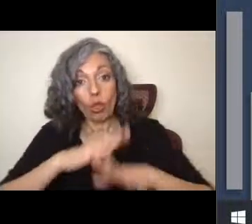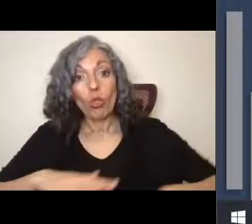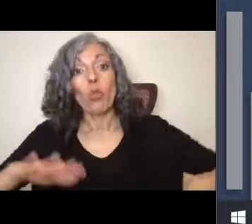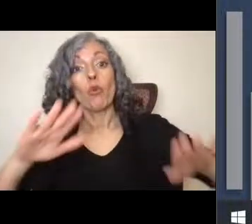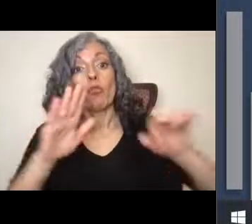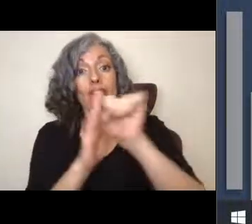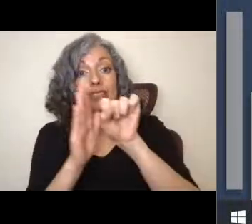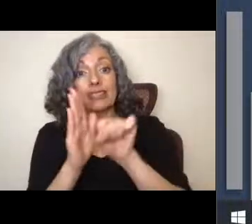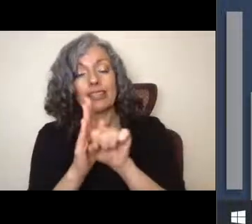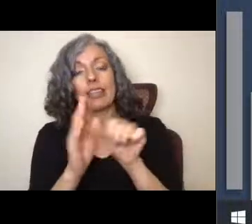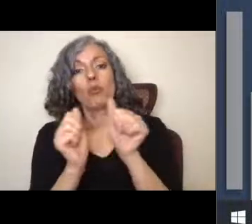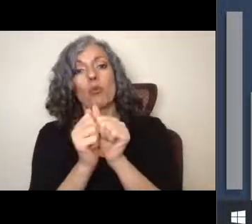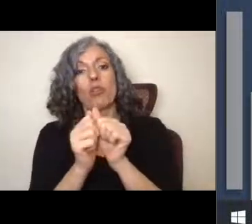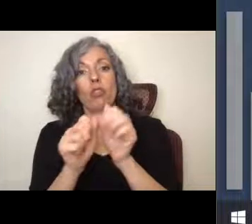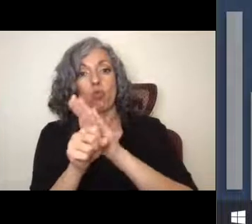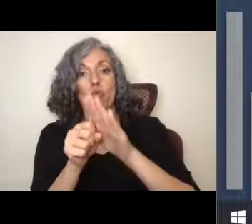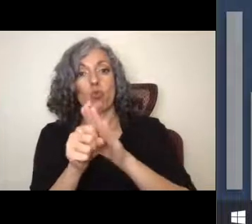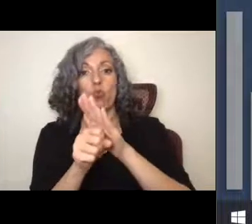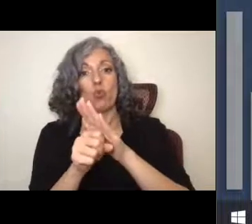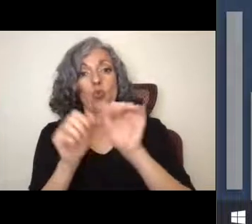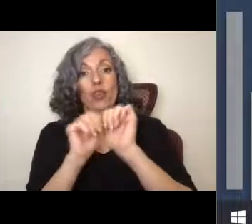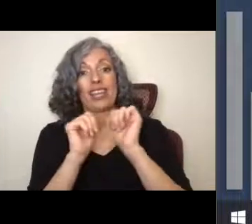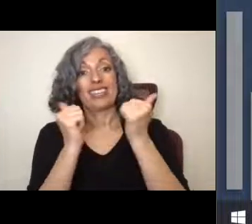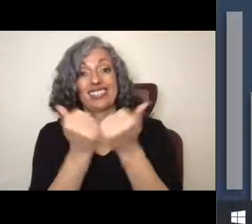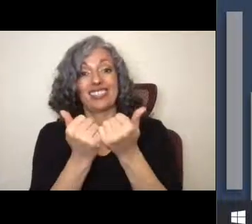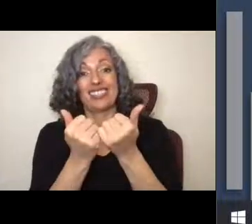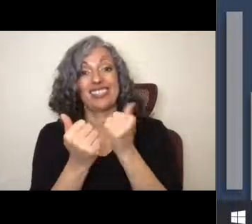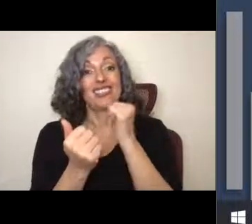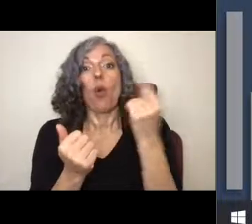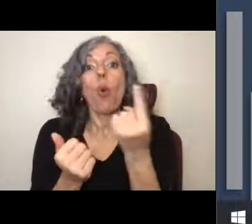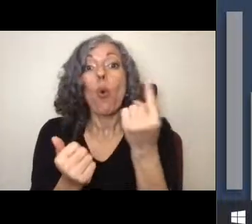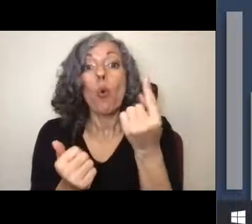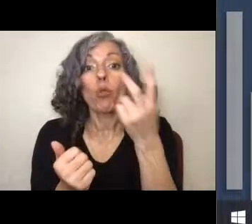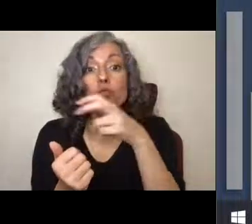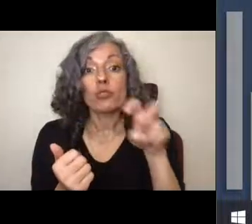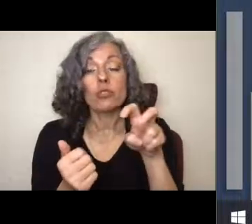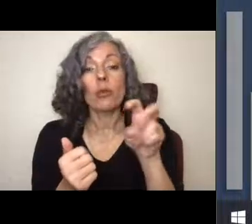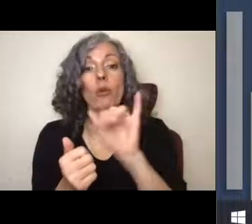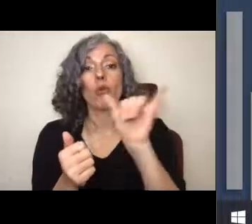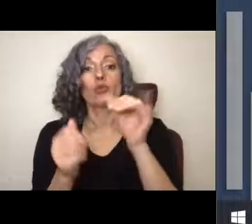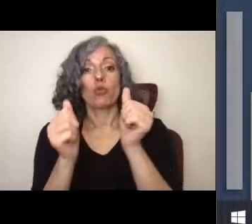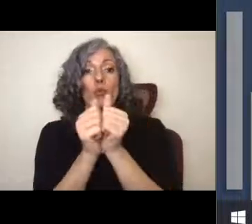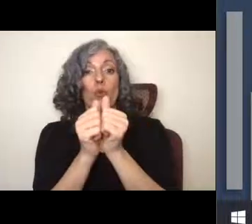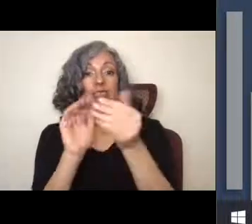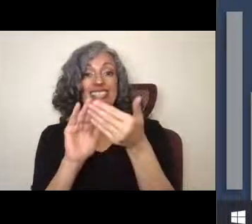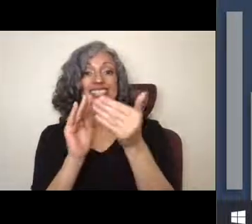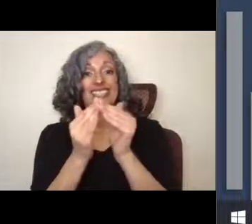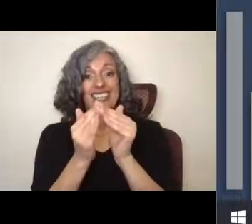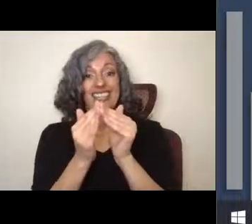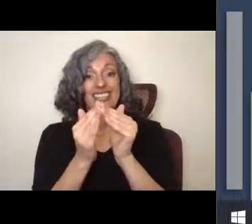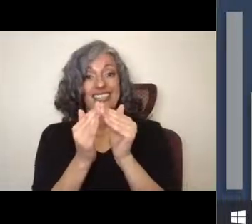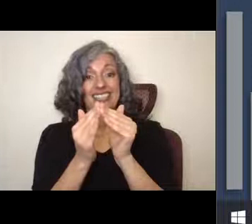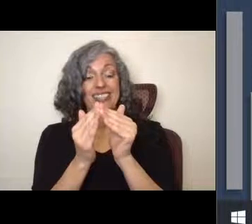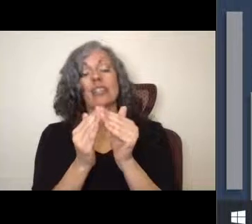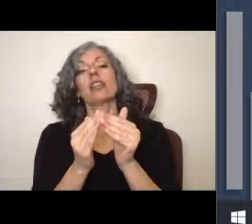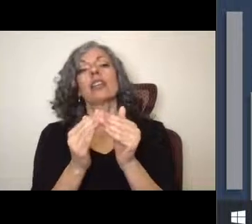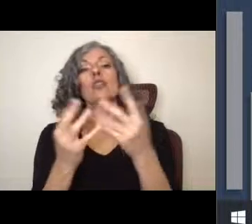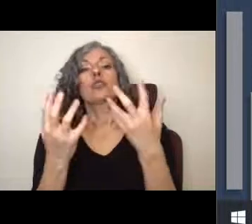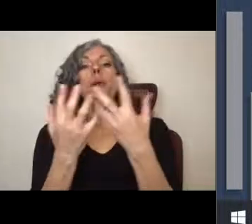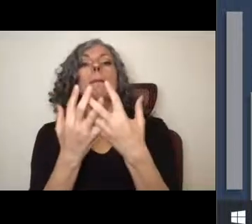local agencies, not just in transportation, but with cities as well, and how all this unfolds as we move forward with the guidelines in the